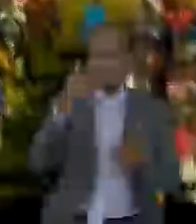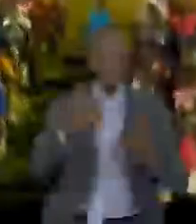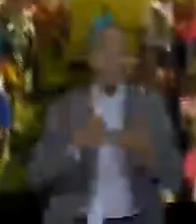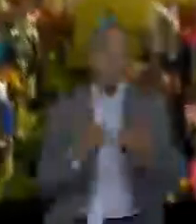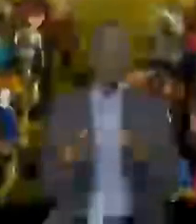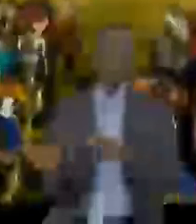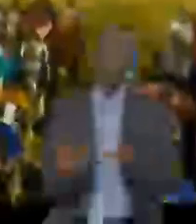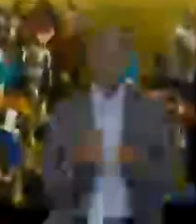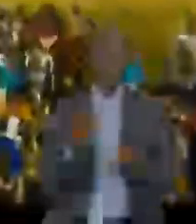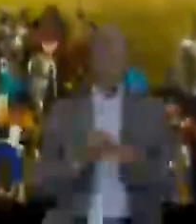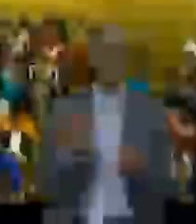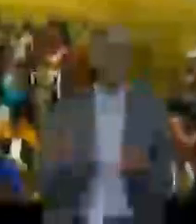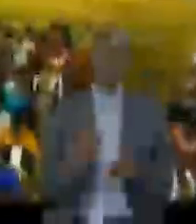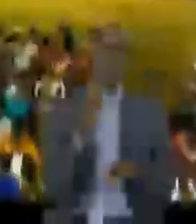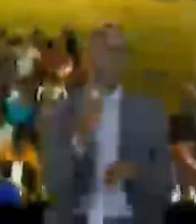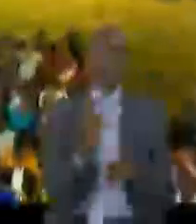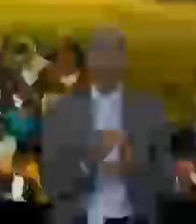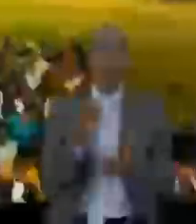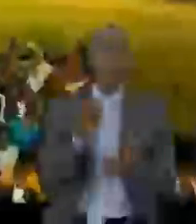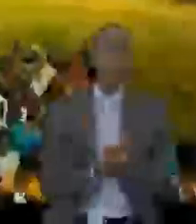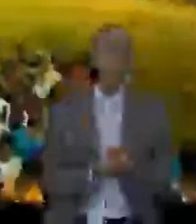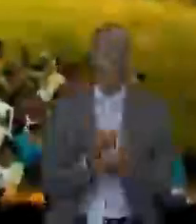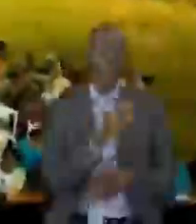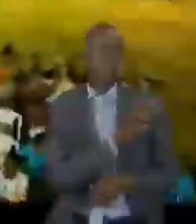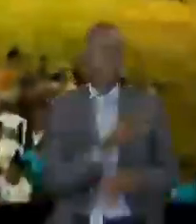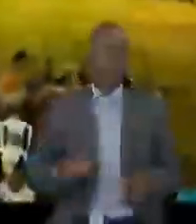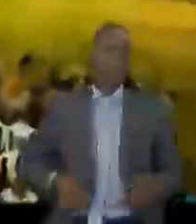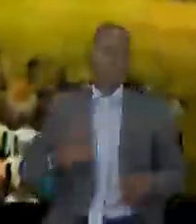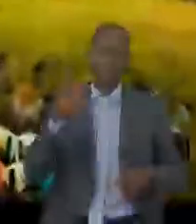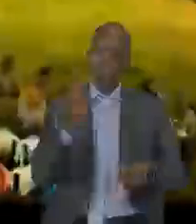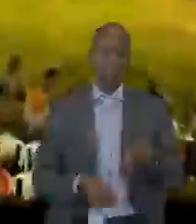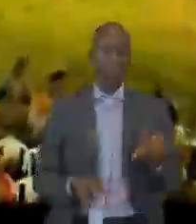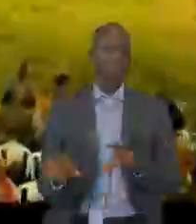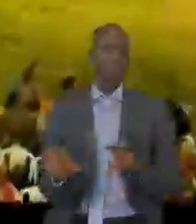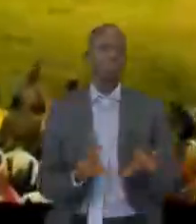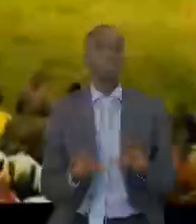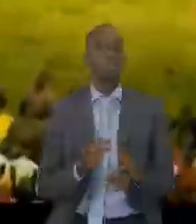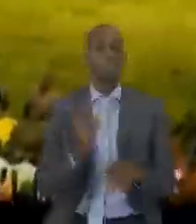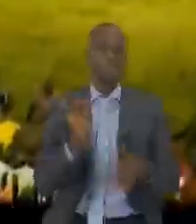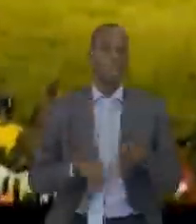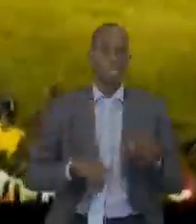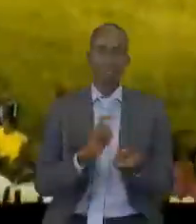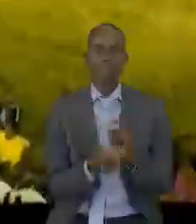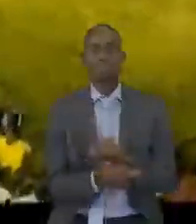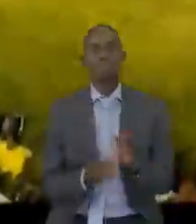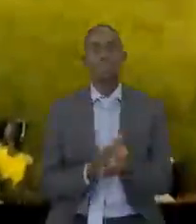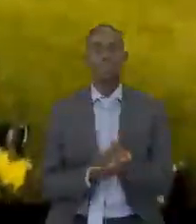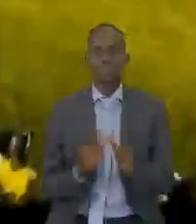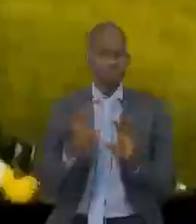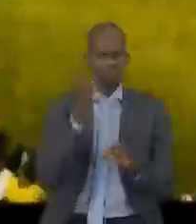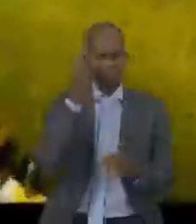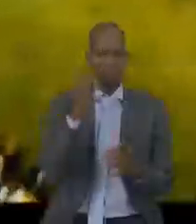done in anyone that Christ cannot reverse. Did you hear